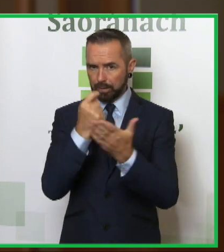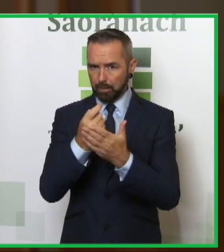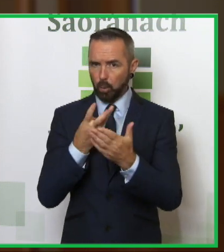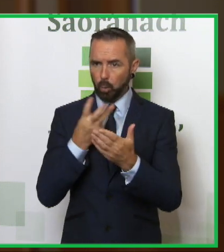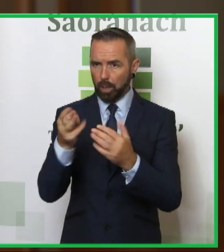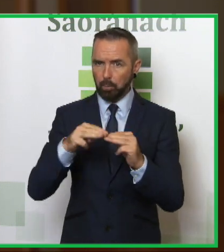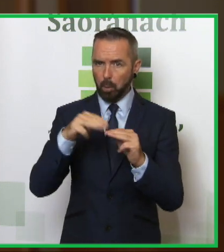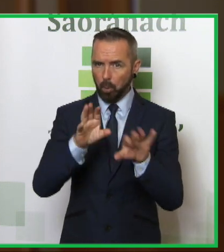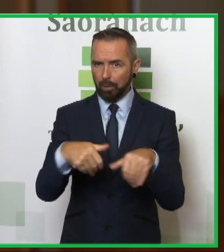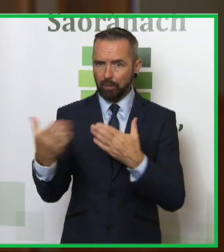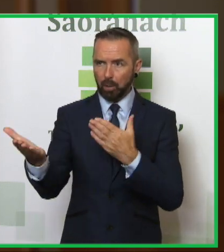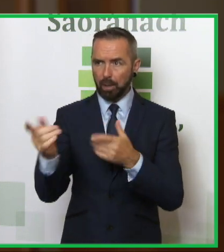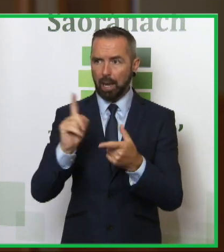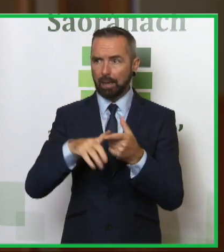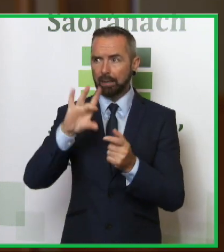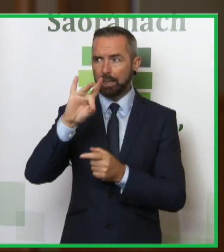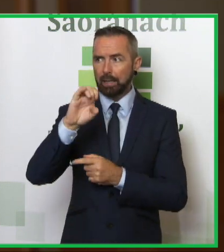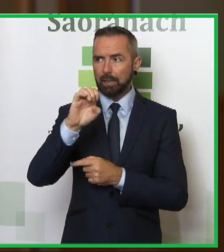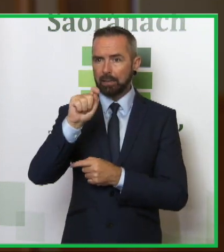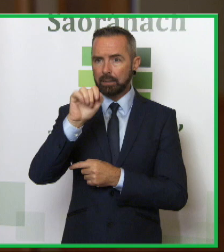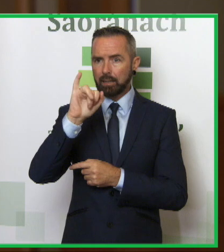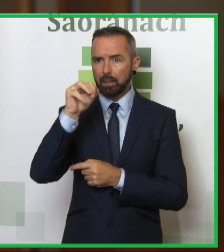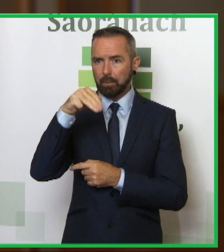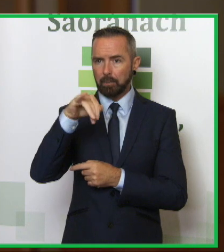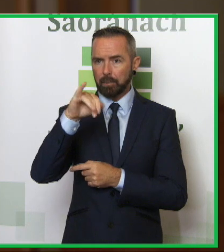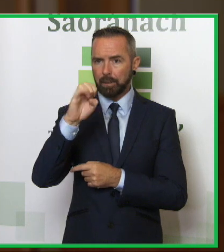things like ketamine, I don't see it on that list either. It's,